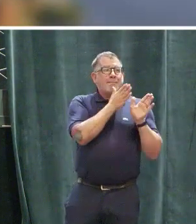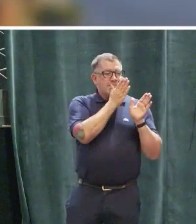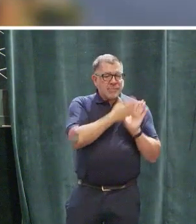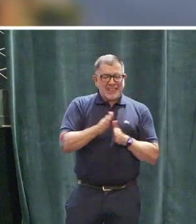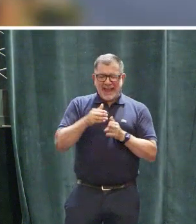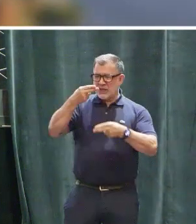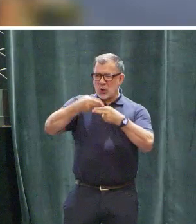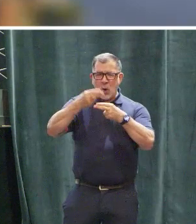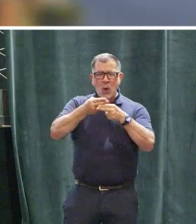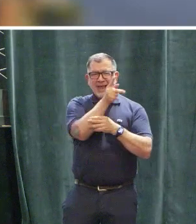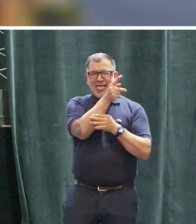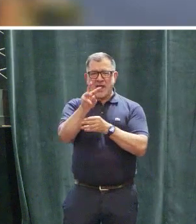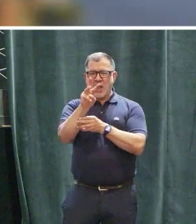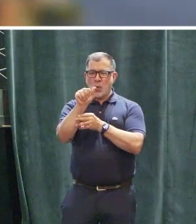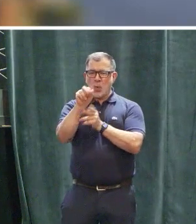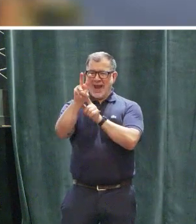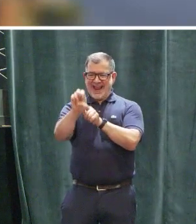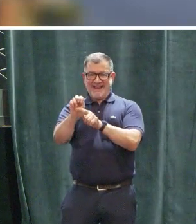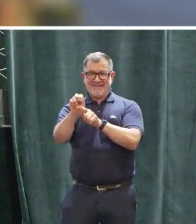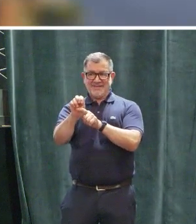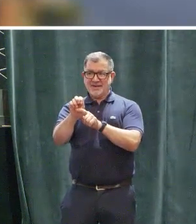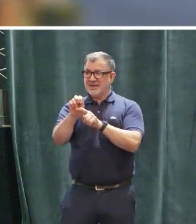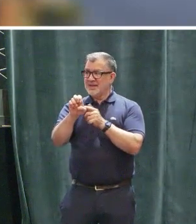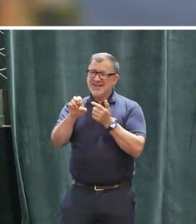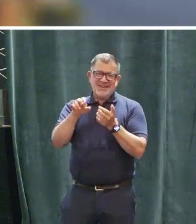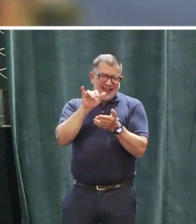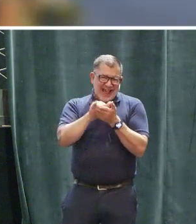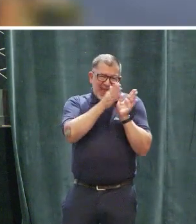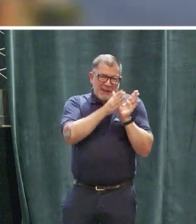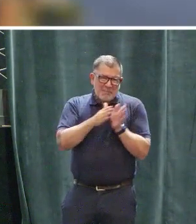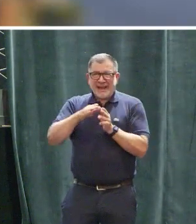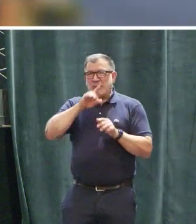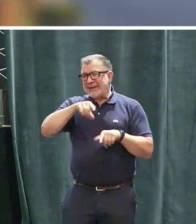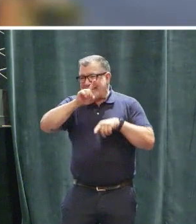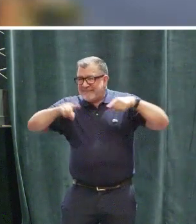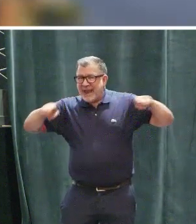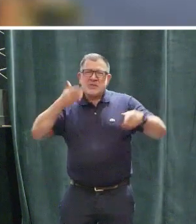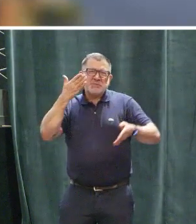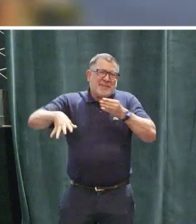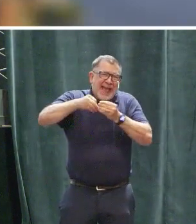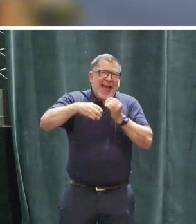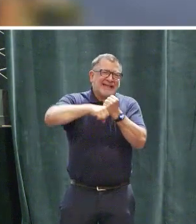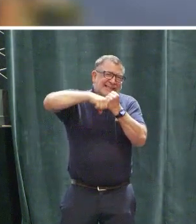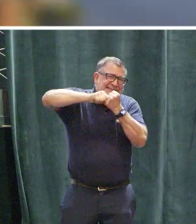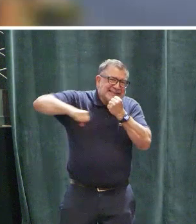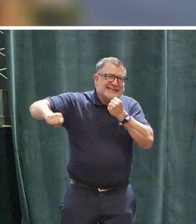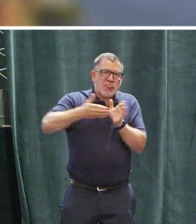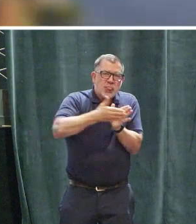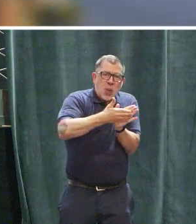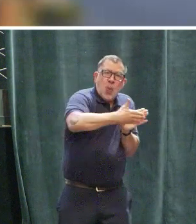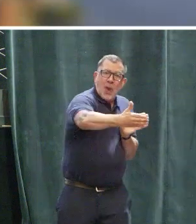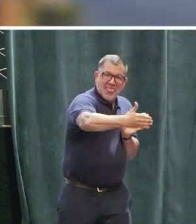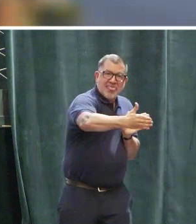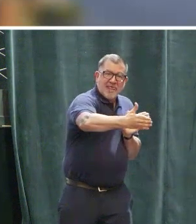that some of you may remember, that kind of varied in terms of some additional width that we were looking at creating along